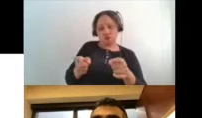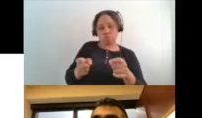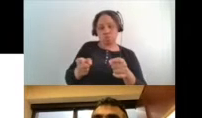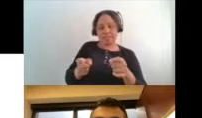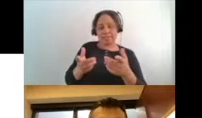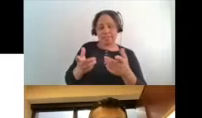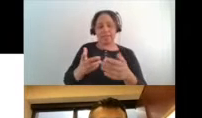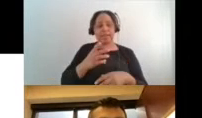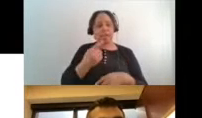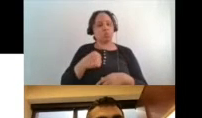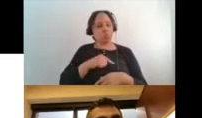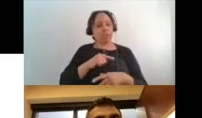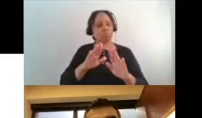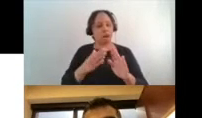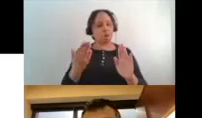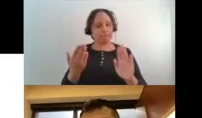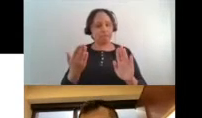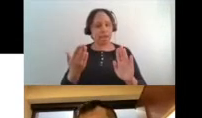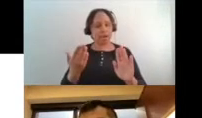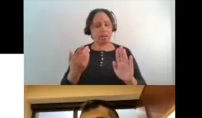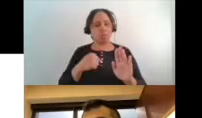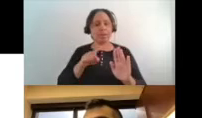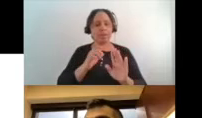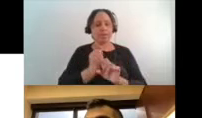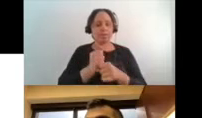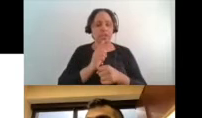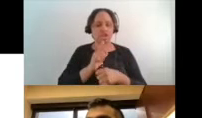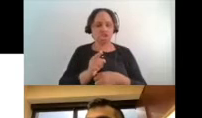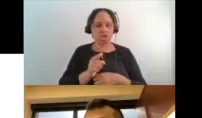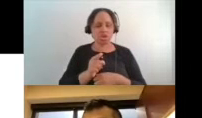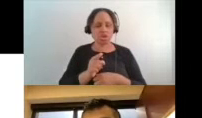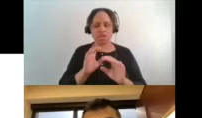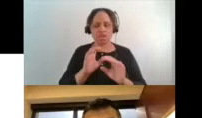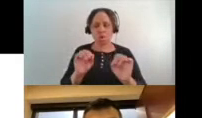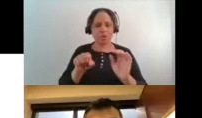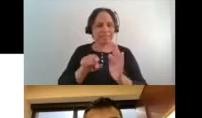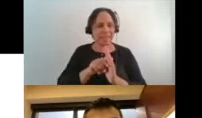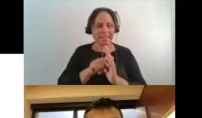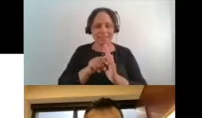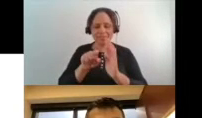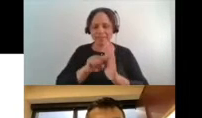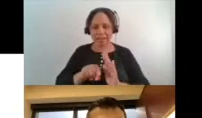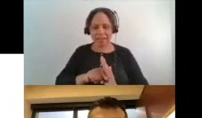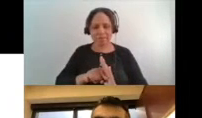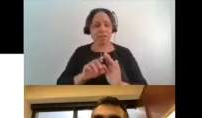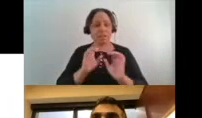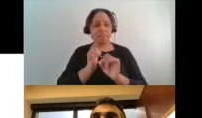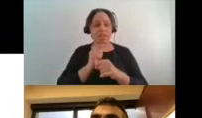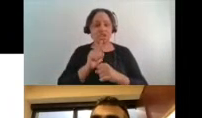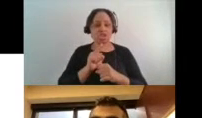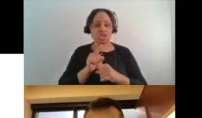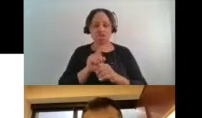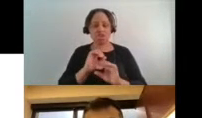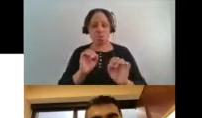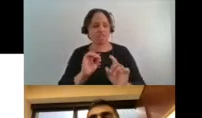we're open to that, okay? We just have to make sure there's no sort of negative aspects to this. So we make sure there's no coercion. Nobody's